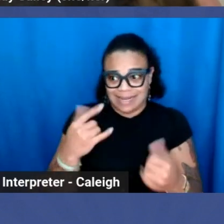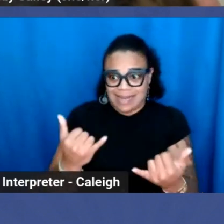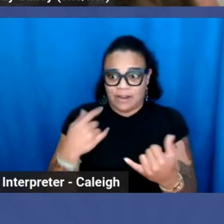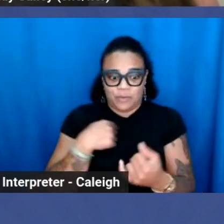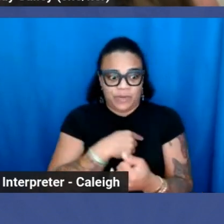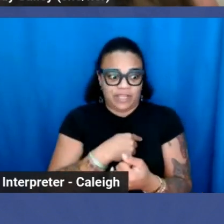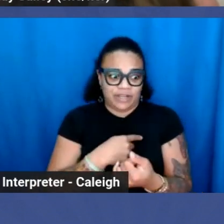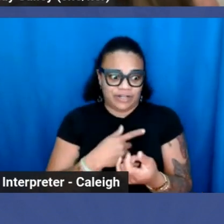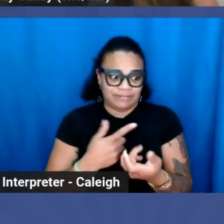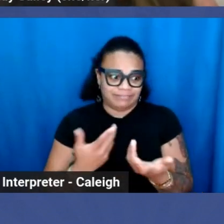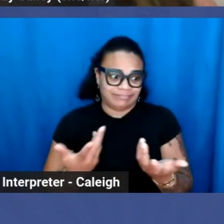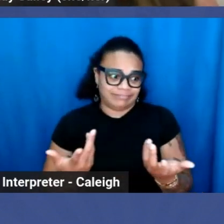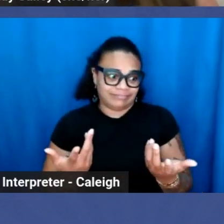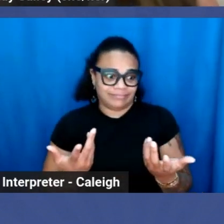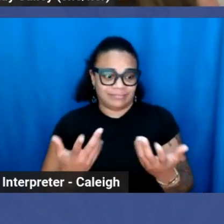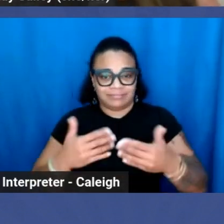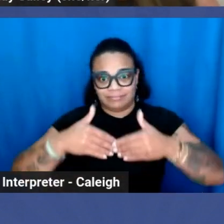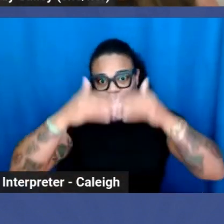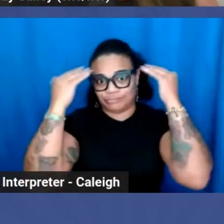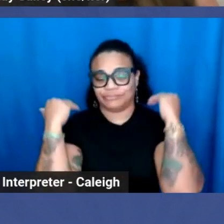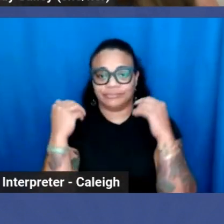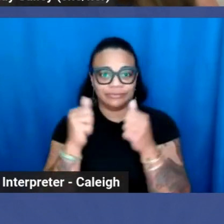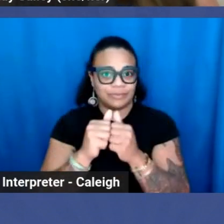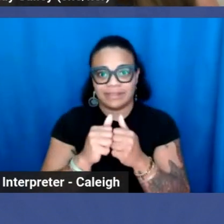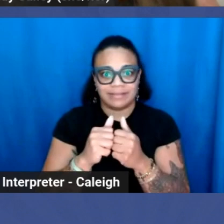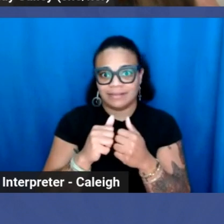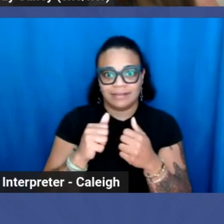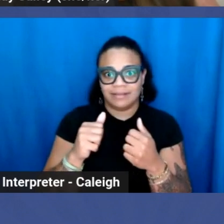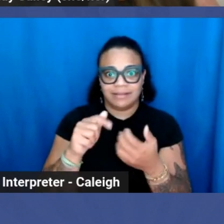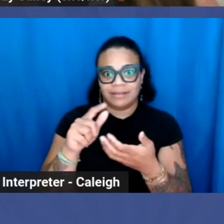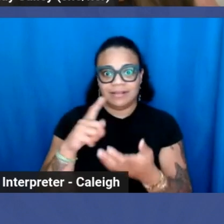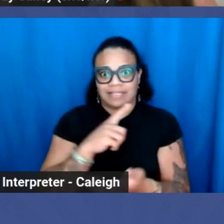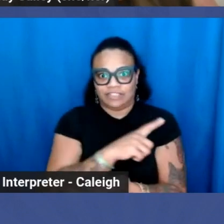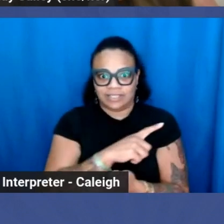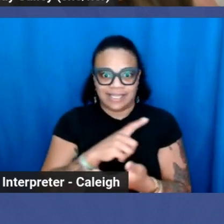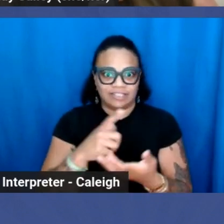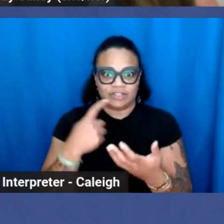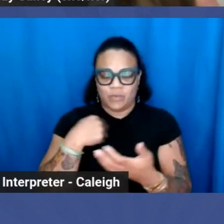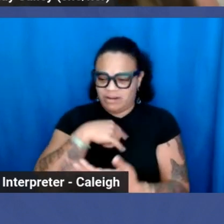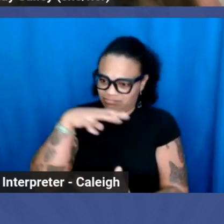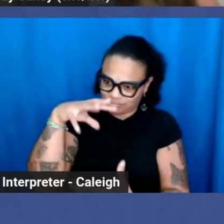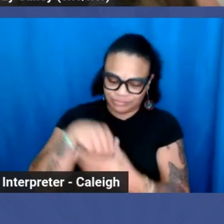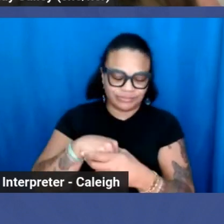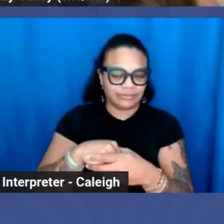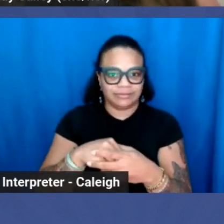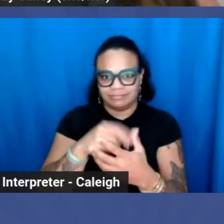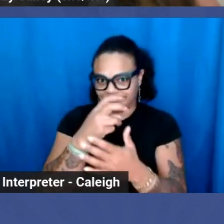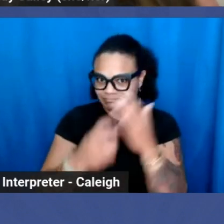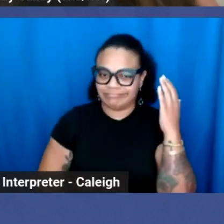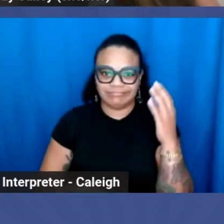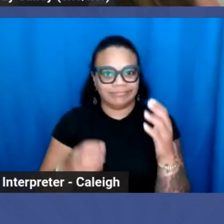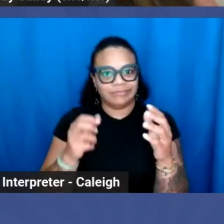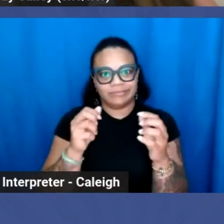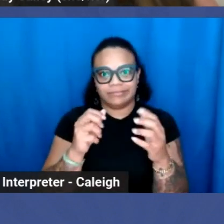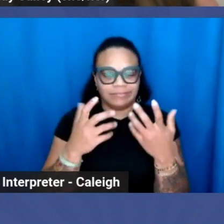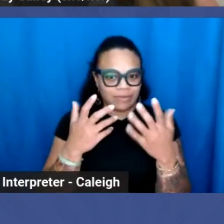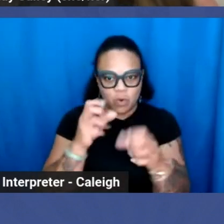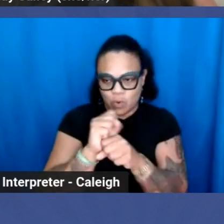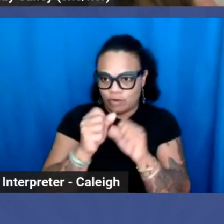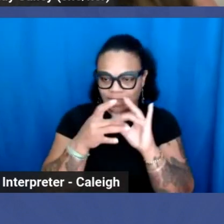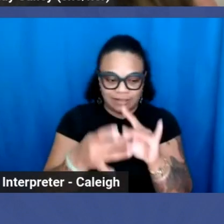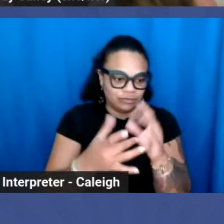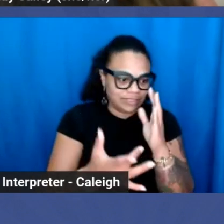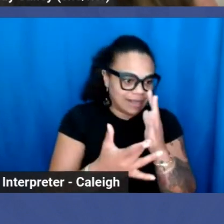feel like, sort of mired in this legislation around technology and the internet, because that's just where our work took us. And